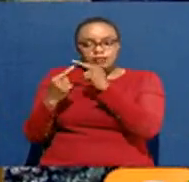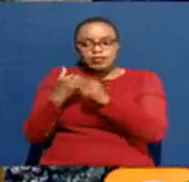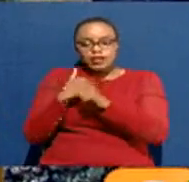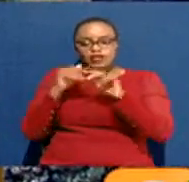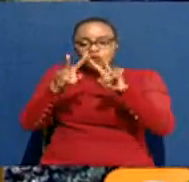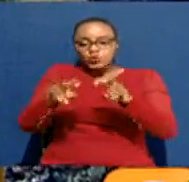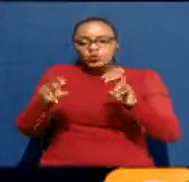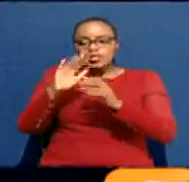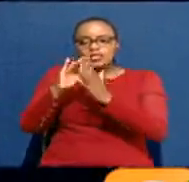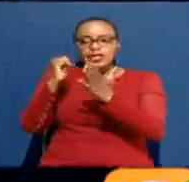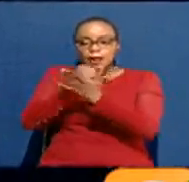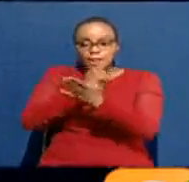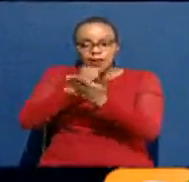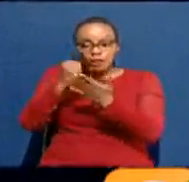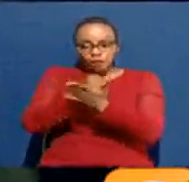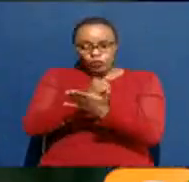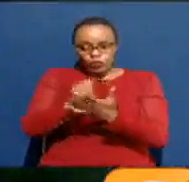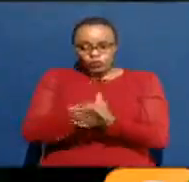of a passport.